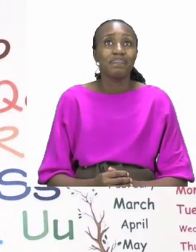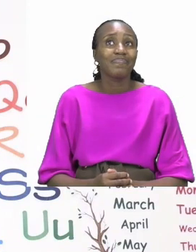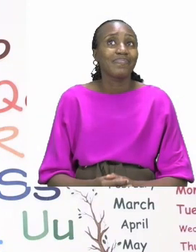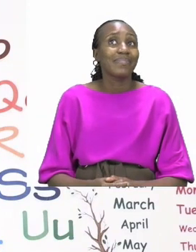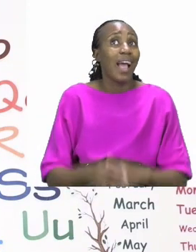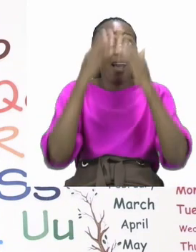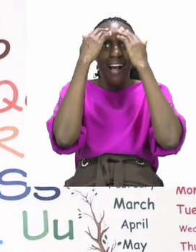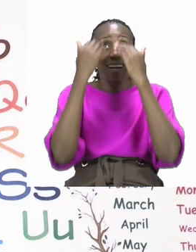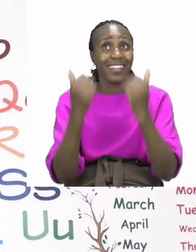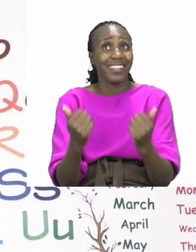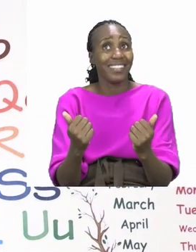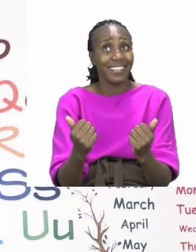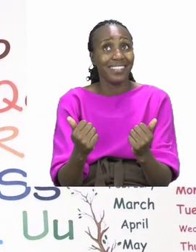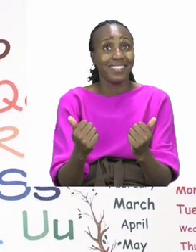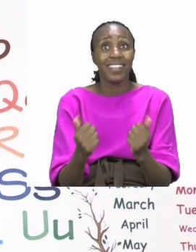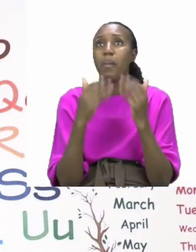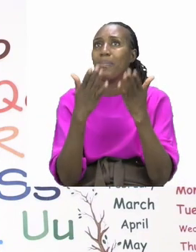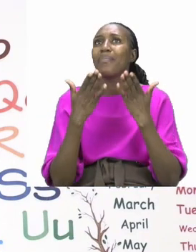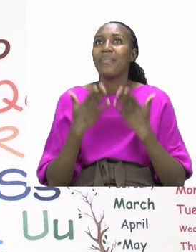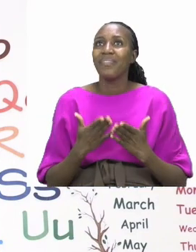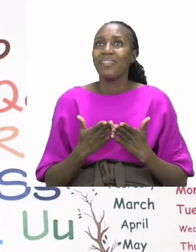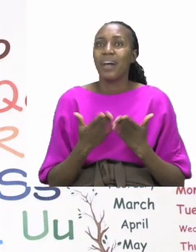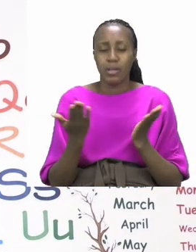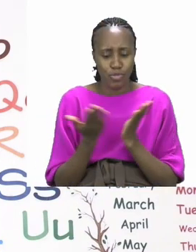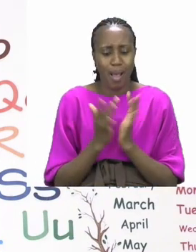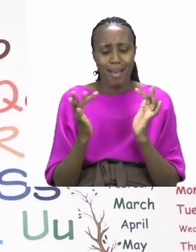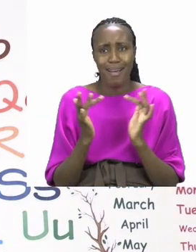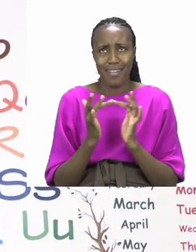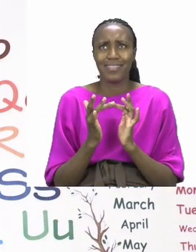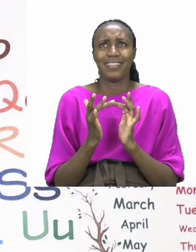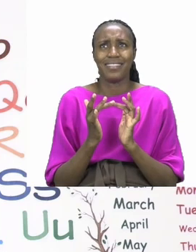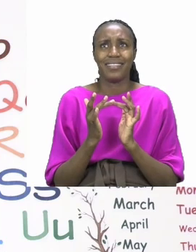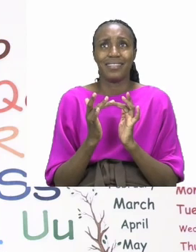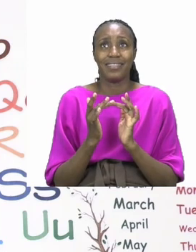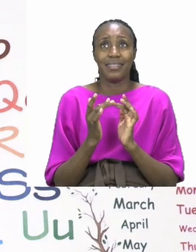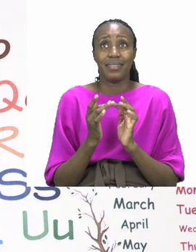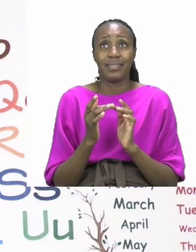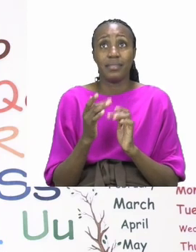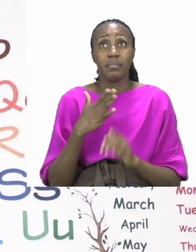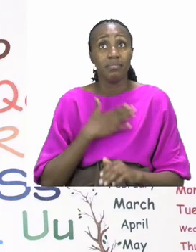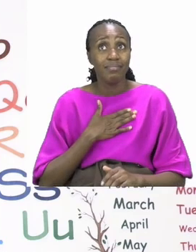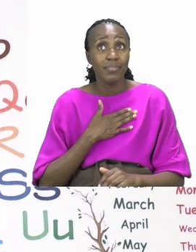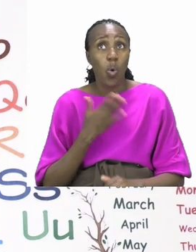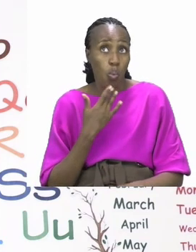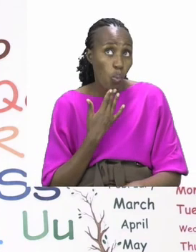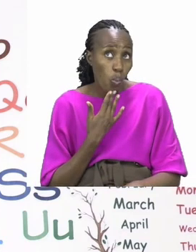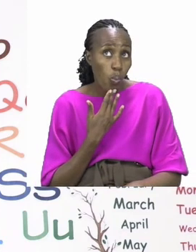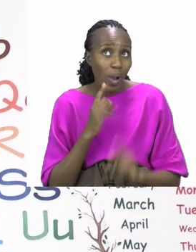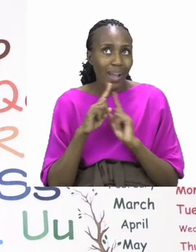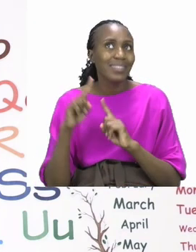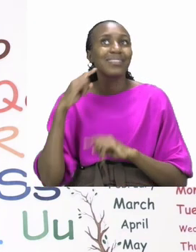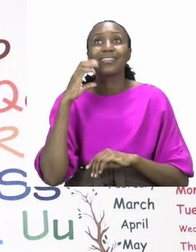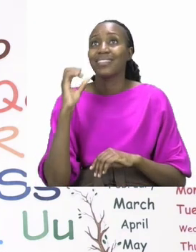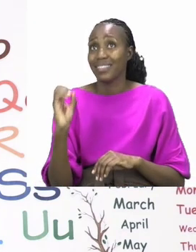Hello, my dear friends, and welcome to My Zone Online School. My name is Teacher Mutsa, and thank